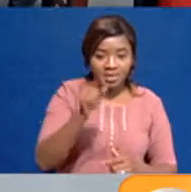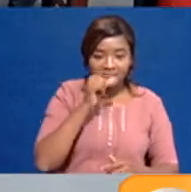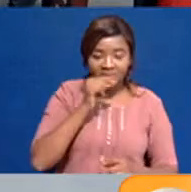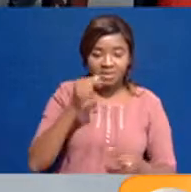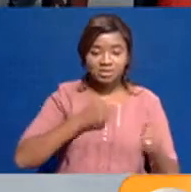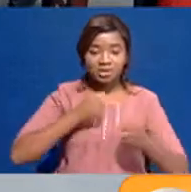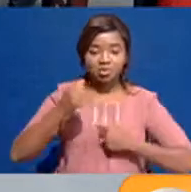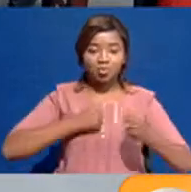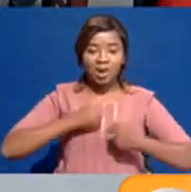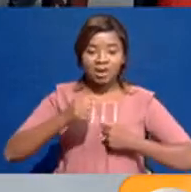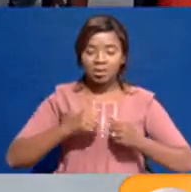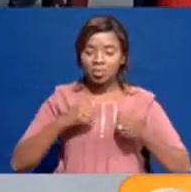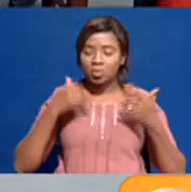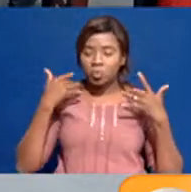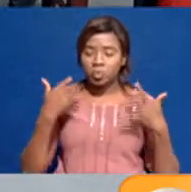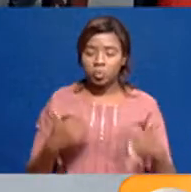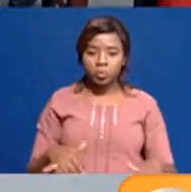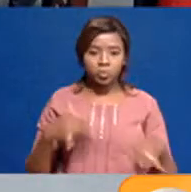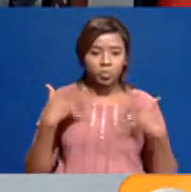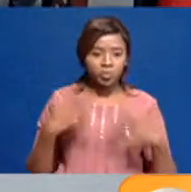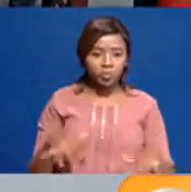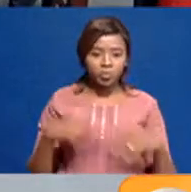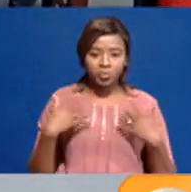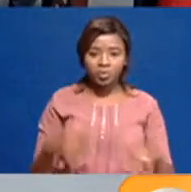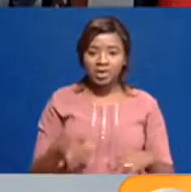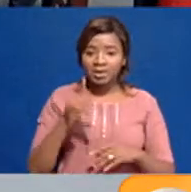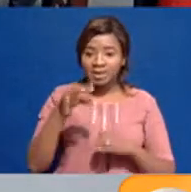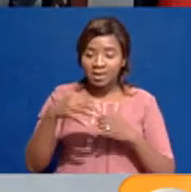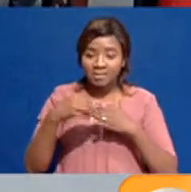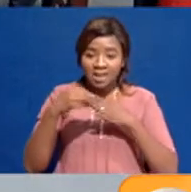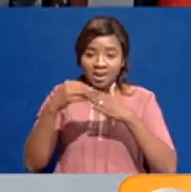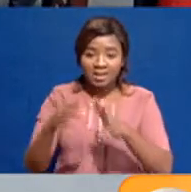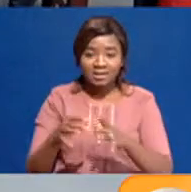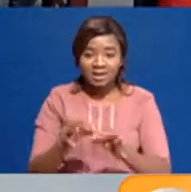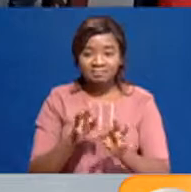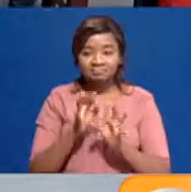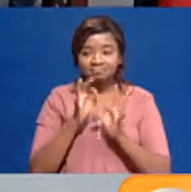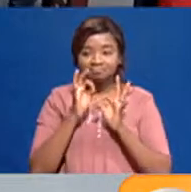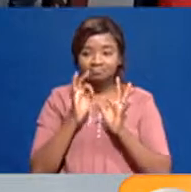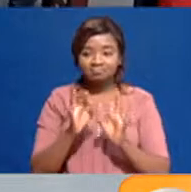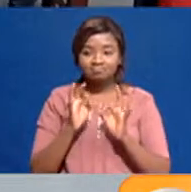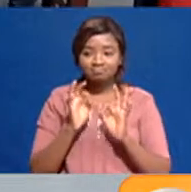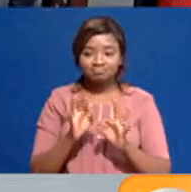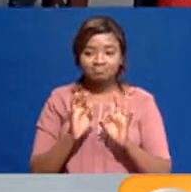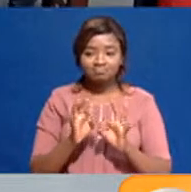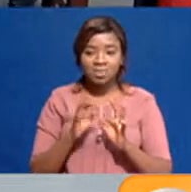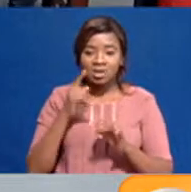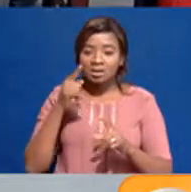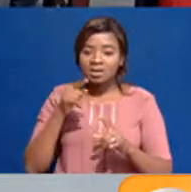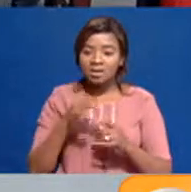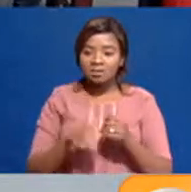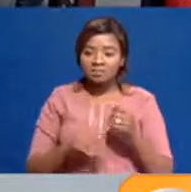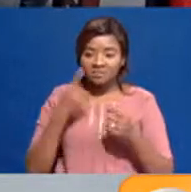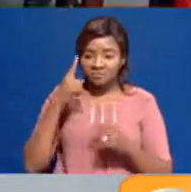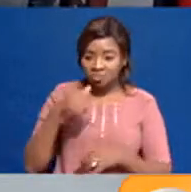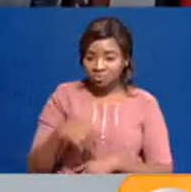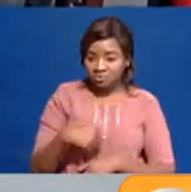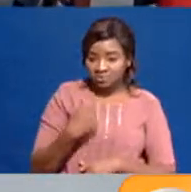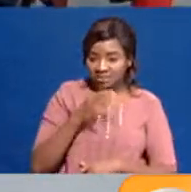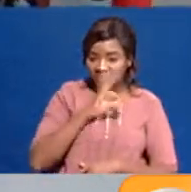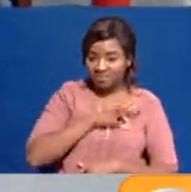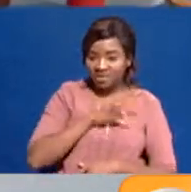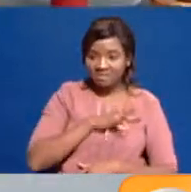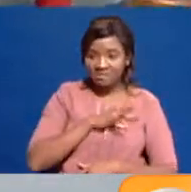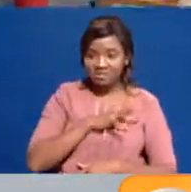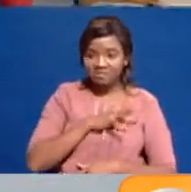The Kagame leadership philosophy is for the people, not for himself. Yeah. He wants to be